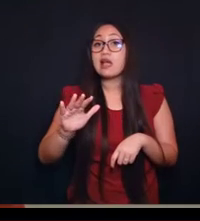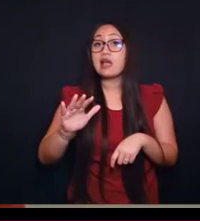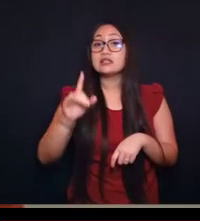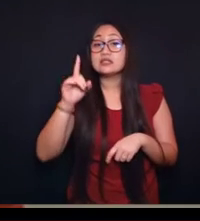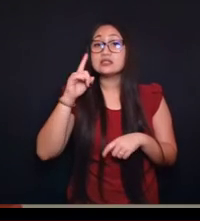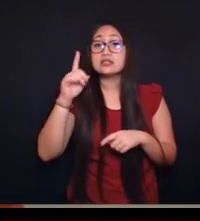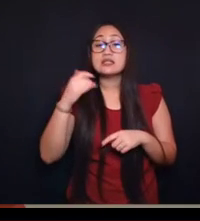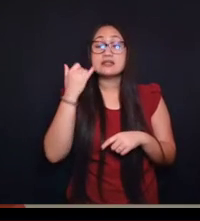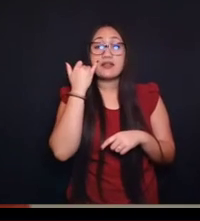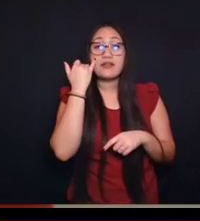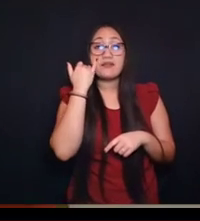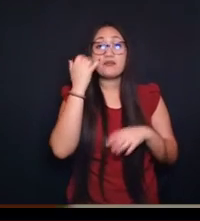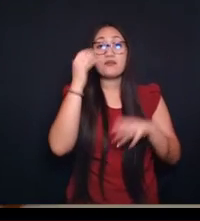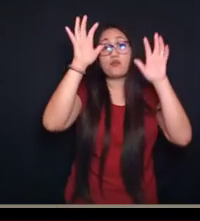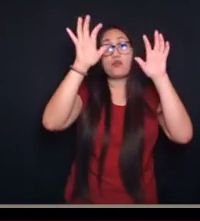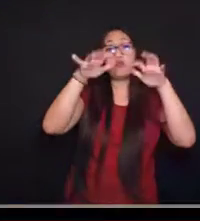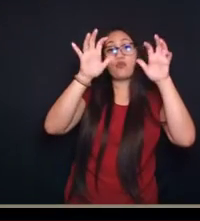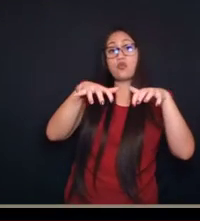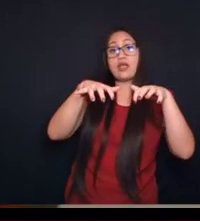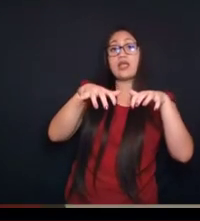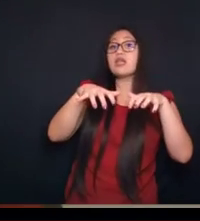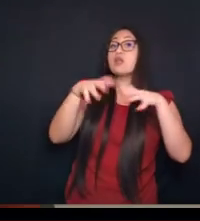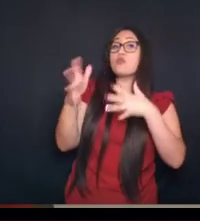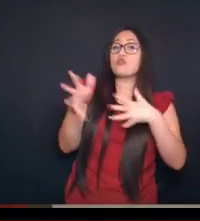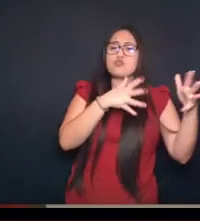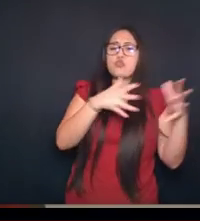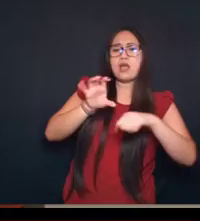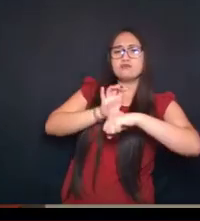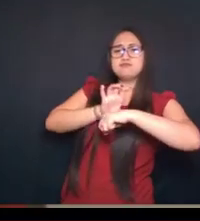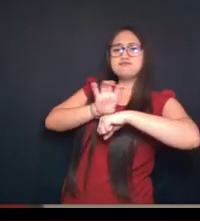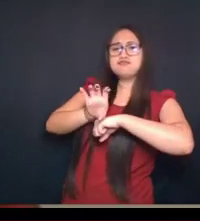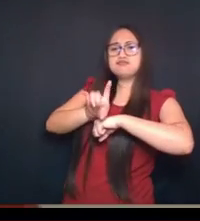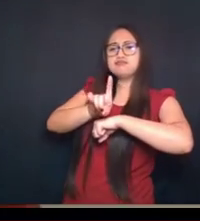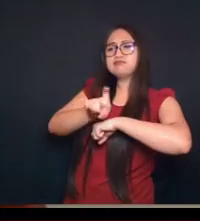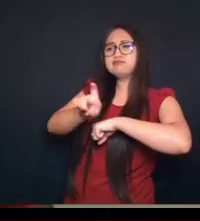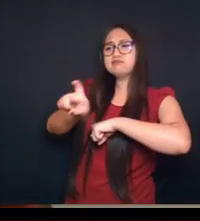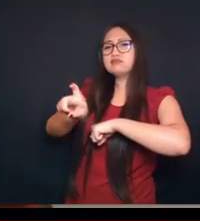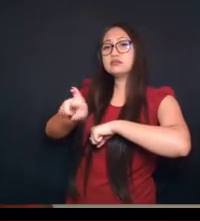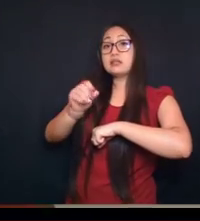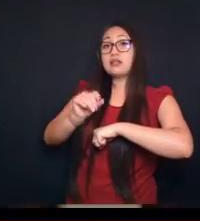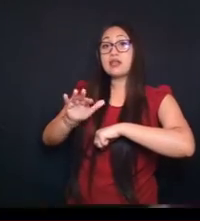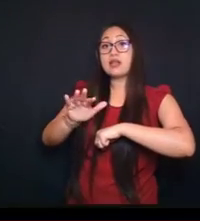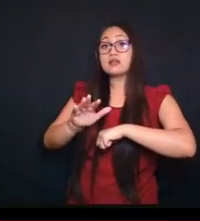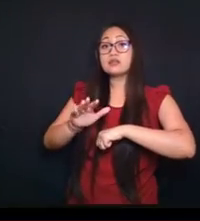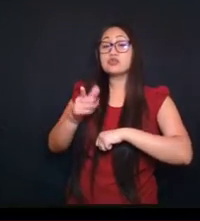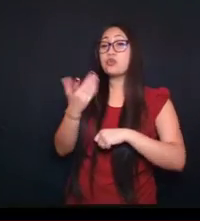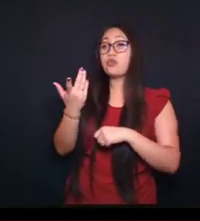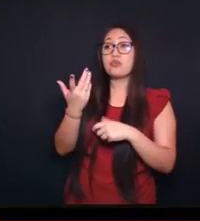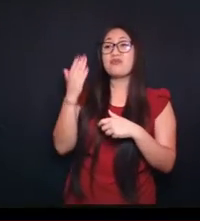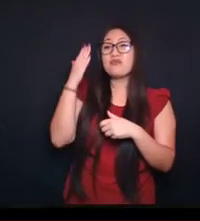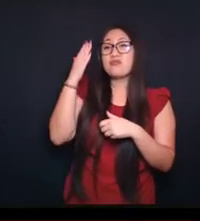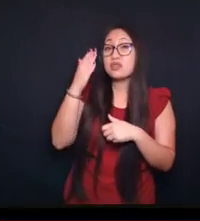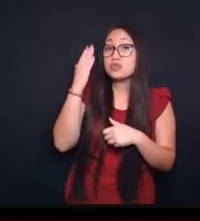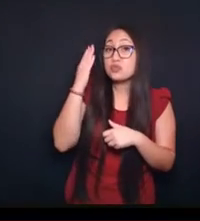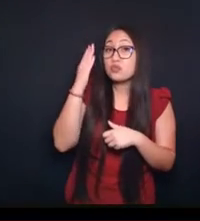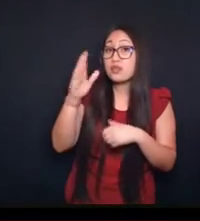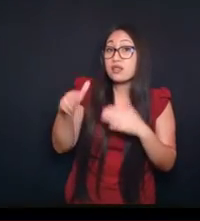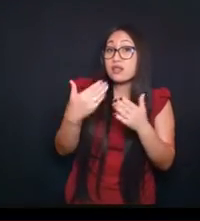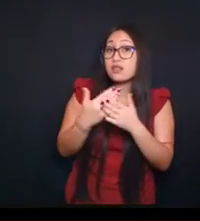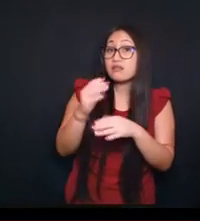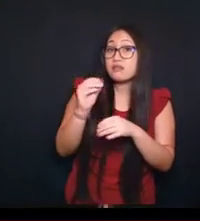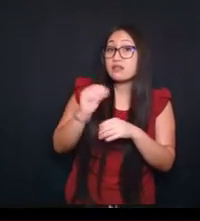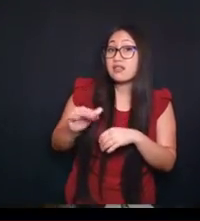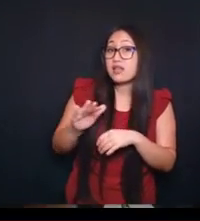what inland is, Emily? Yes, ma'am. Okay. So will they ever go on land? Yes. When it's raining